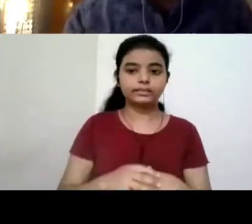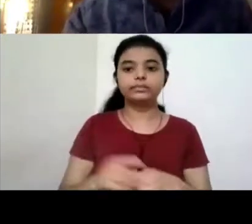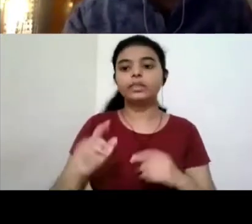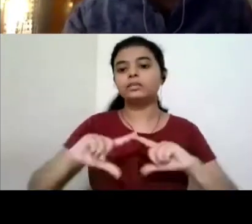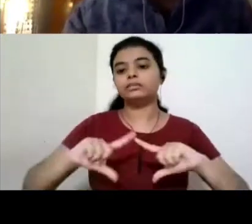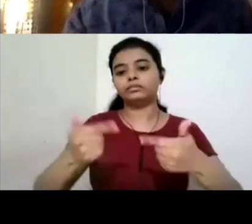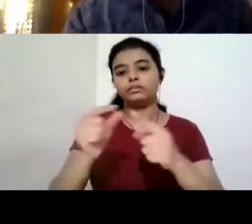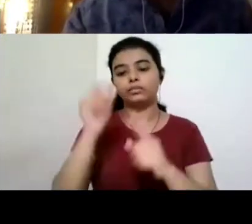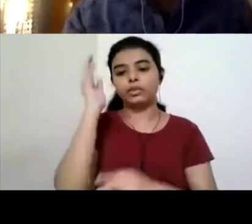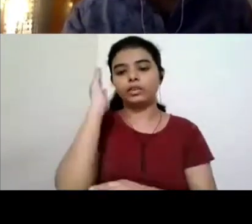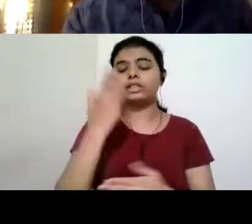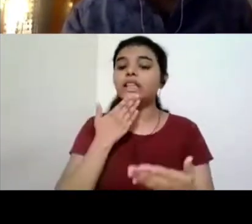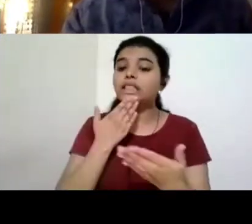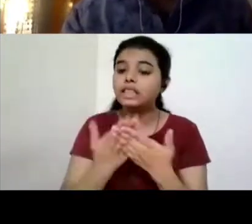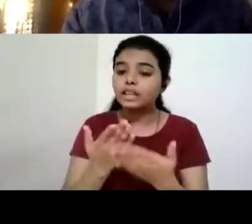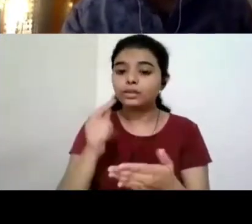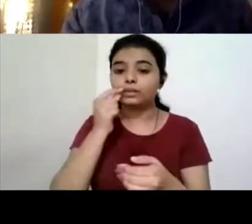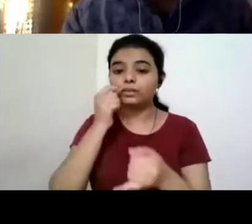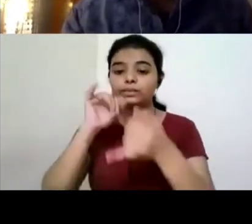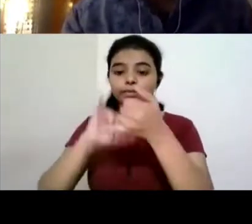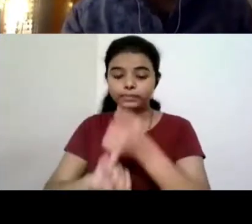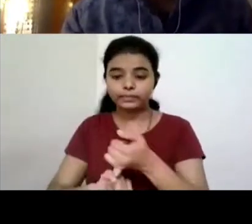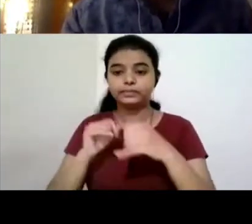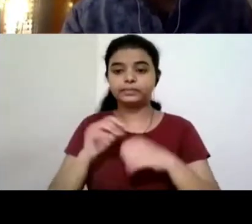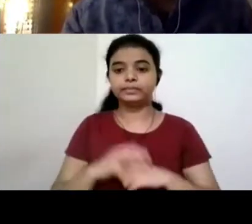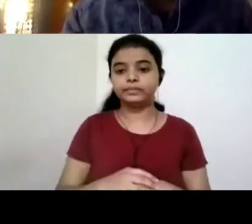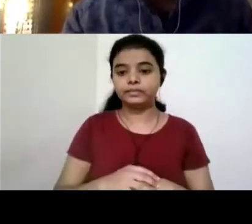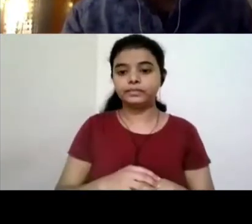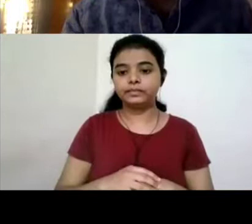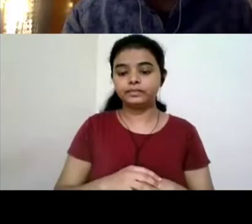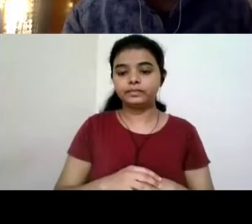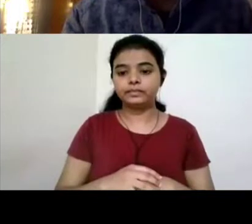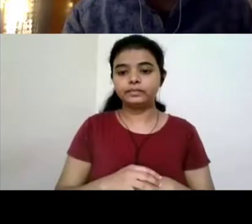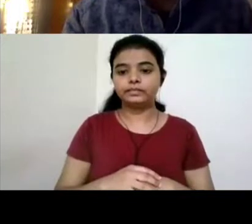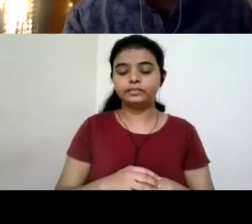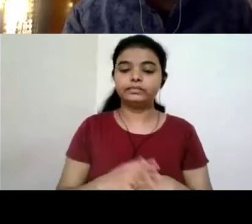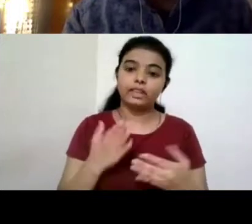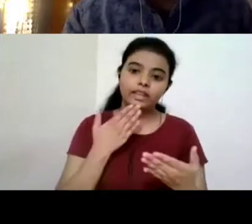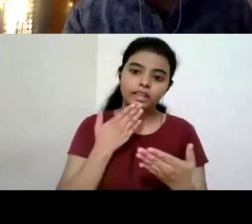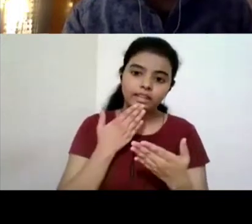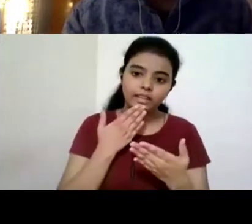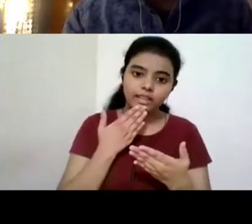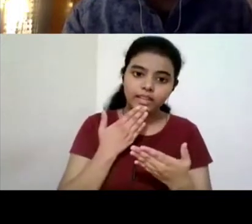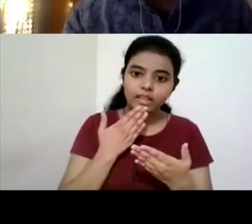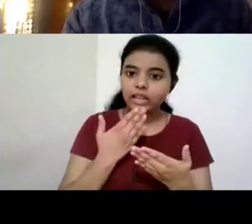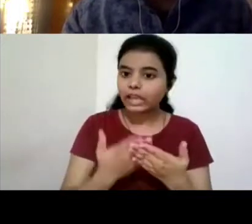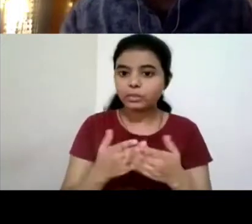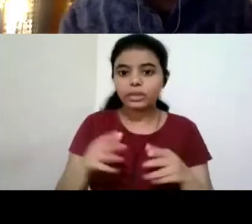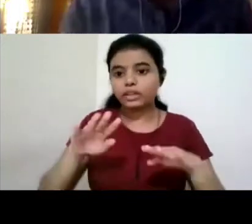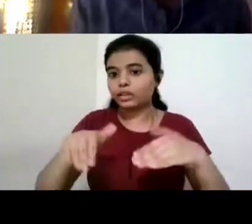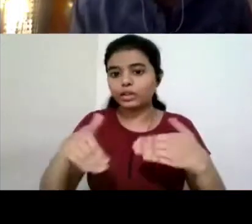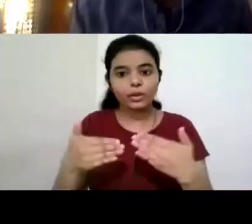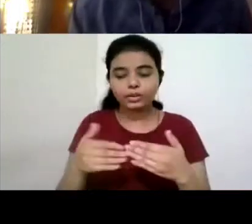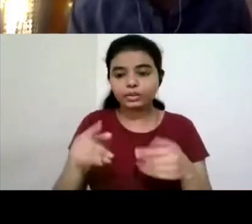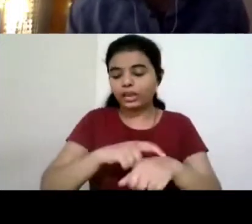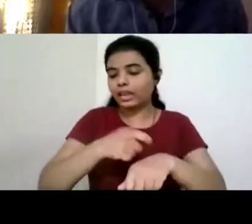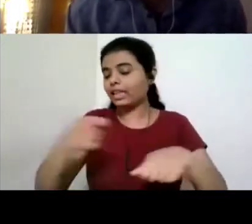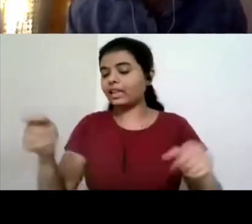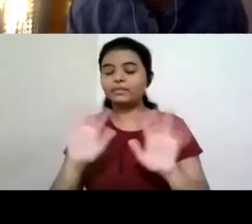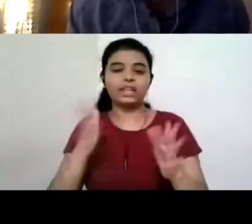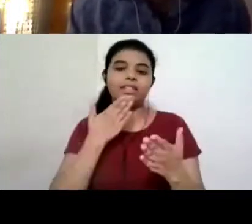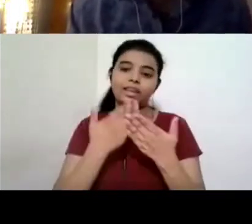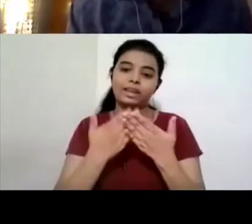you so much, Saptarishi. And thank you for at least making the introduction not too long.